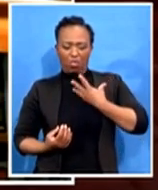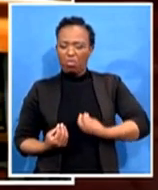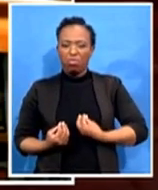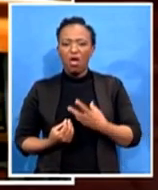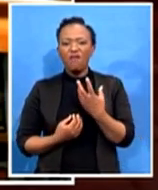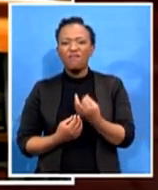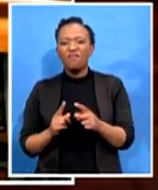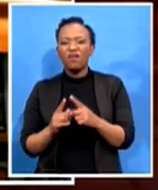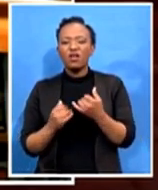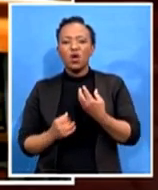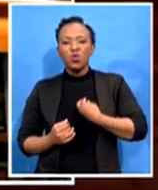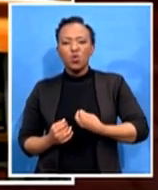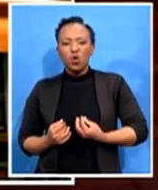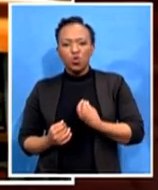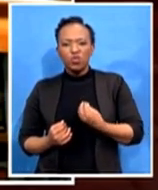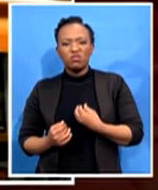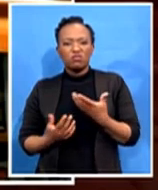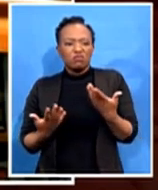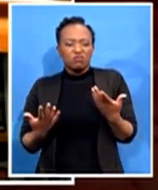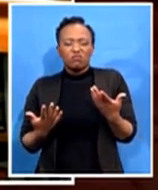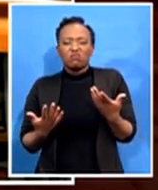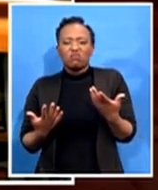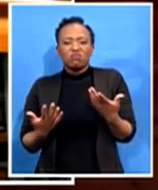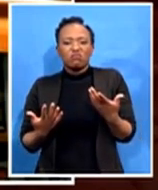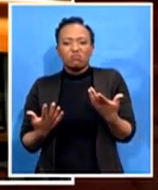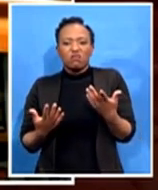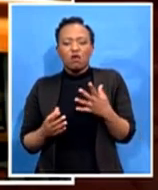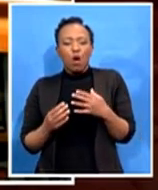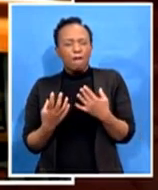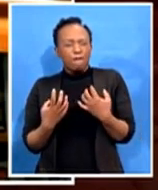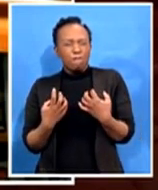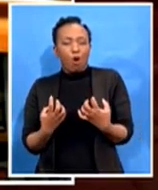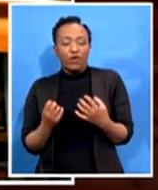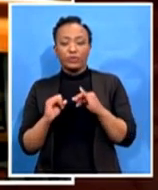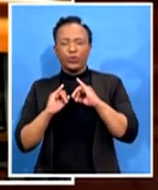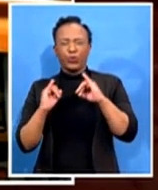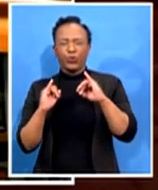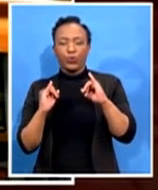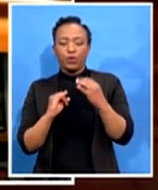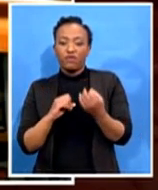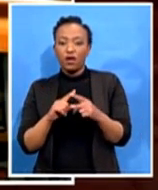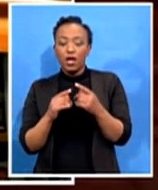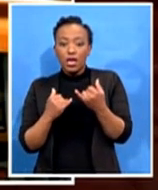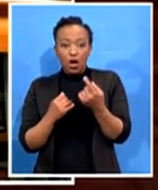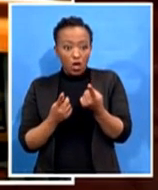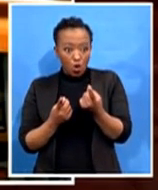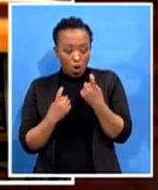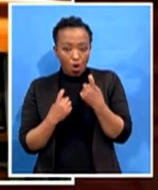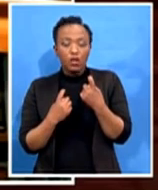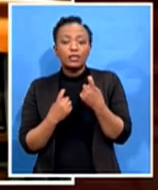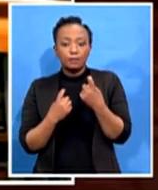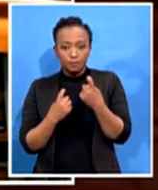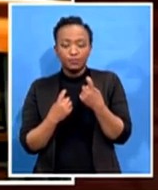of poverty and so on. I think they've caused a major shake-up in the